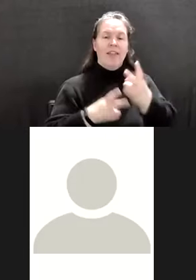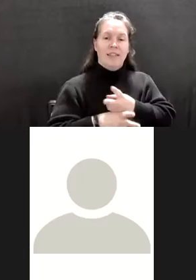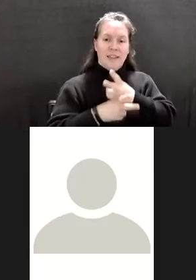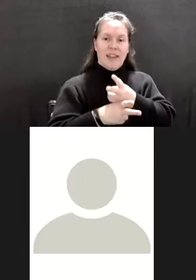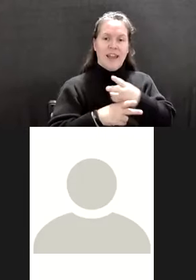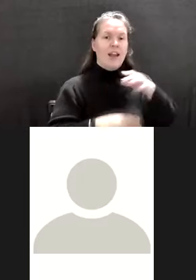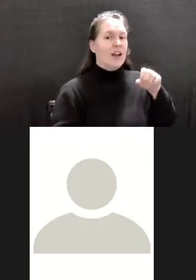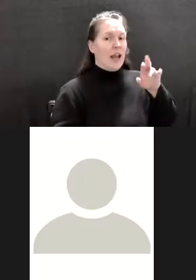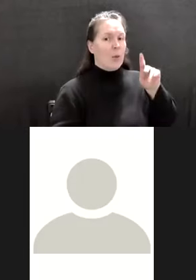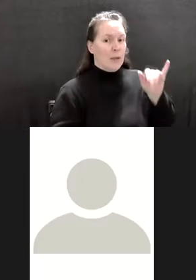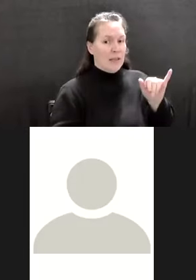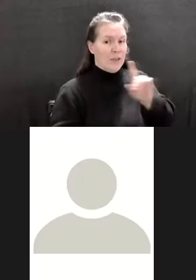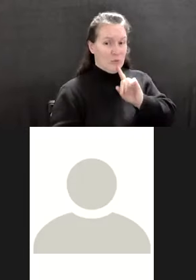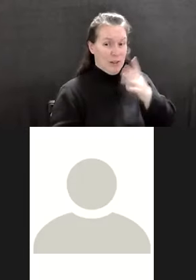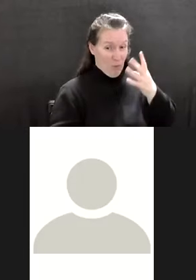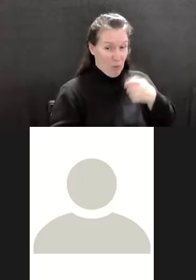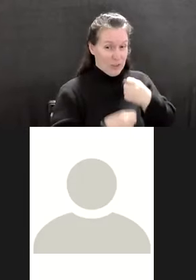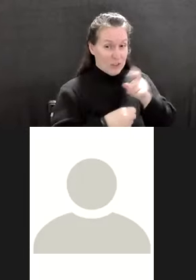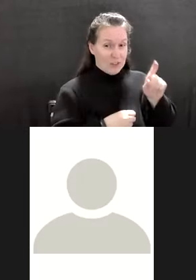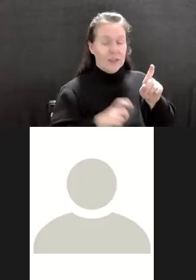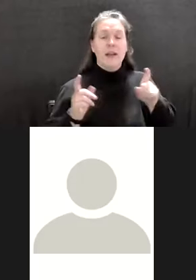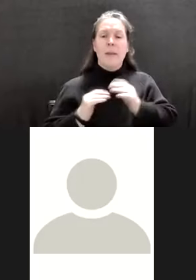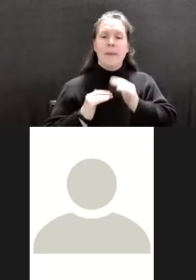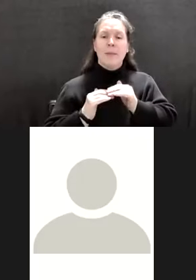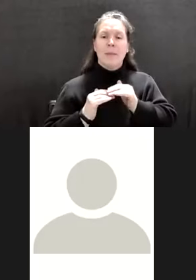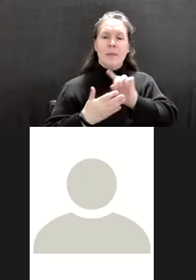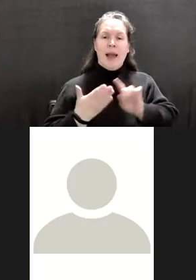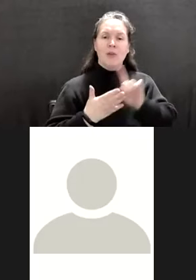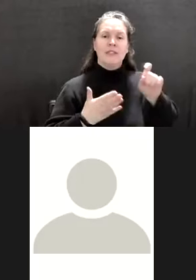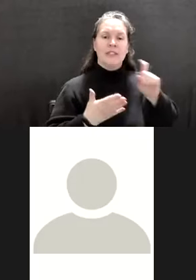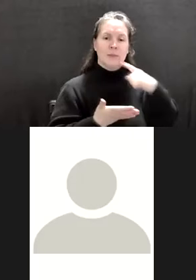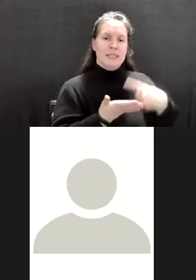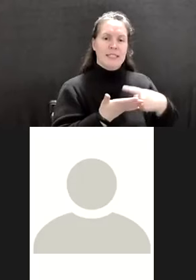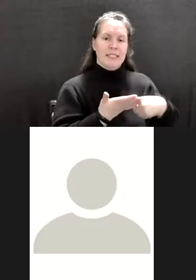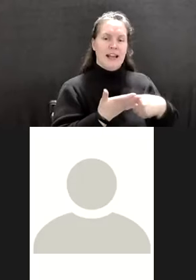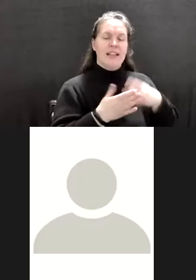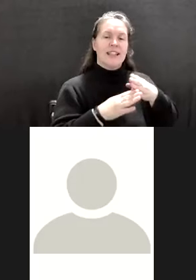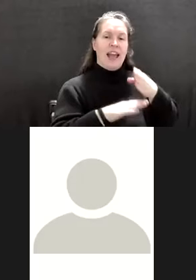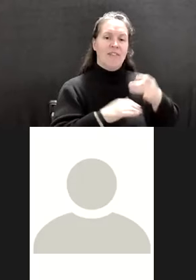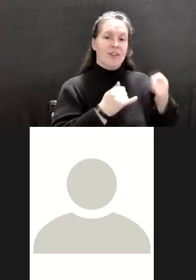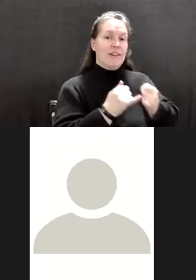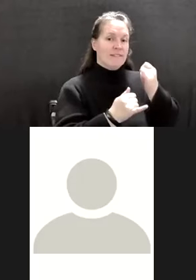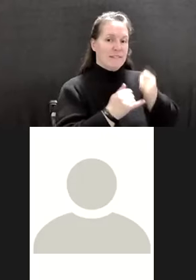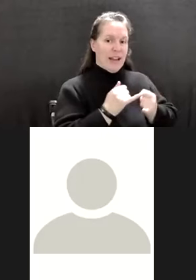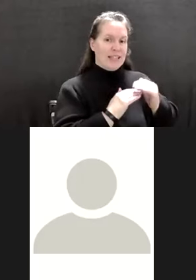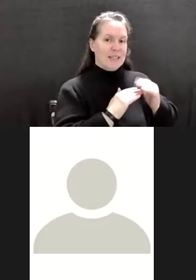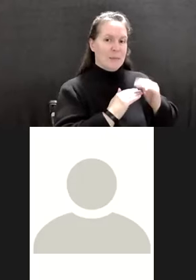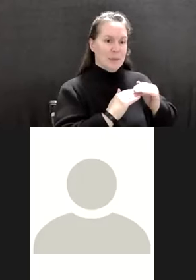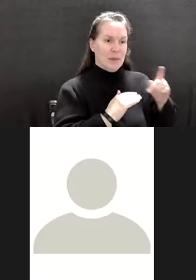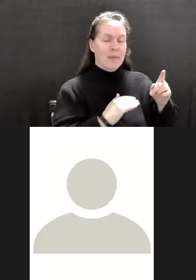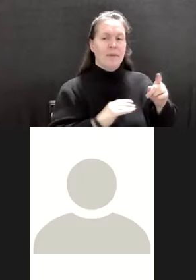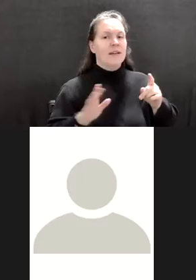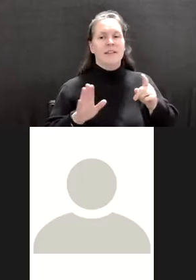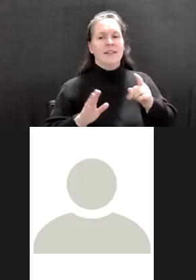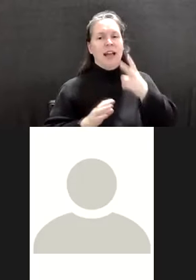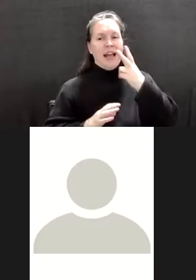And then someone brought up the minimum hours might need to be discussed after finalizing the minimum content. I doubt you can